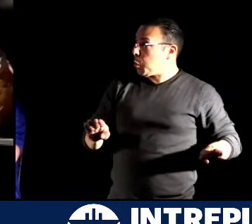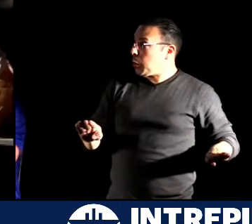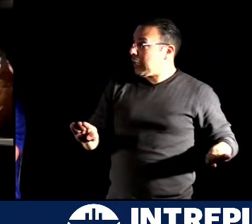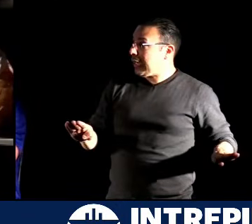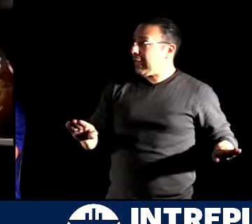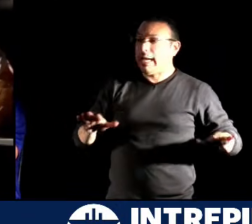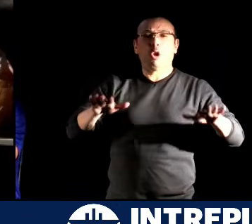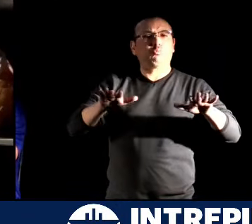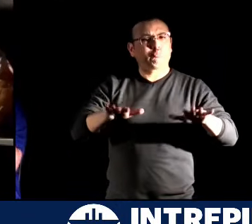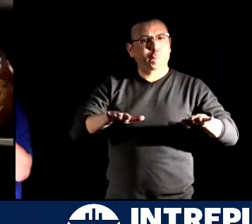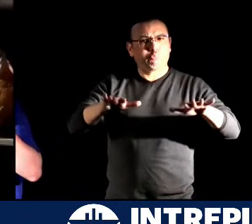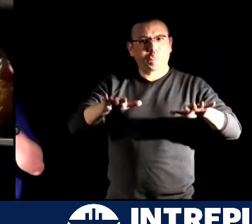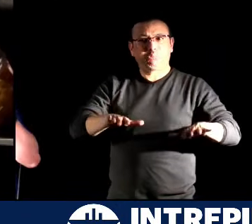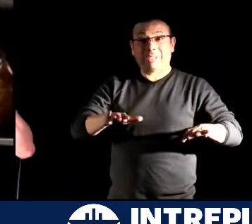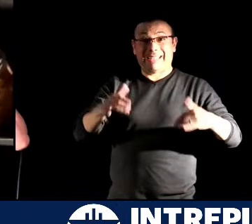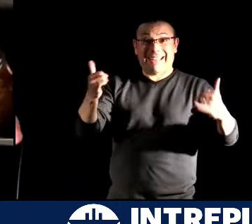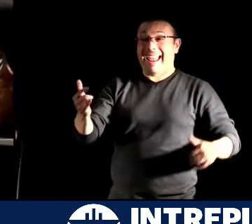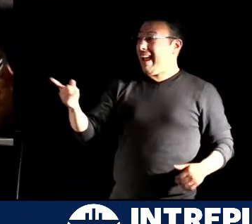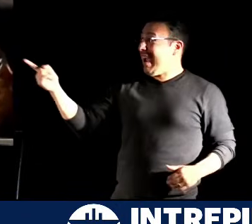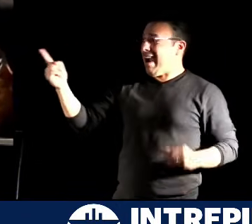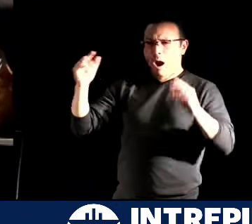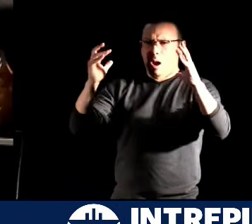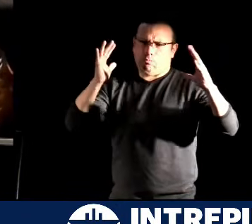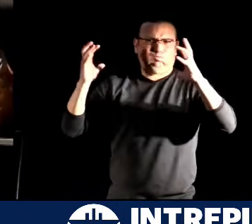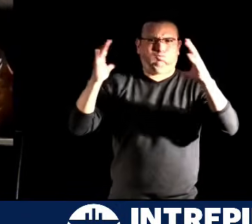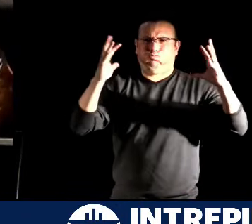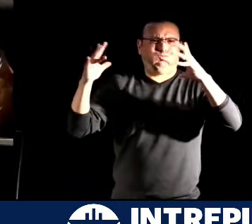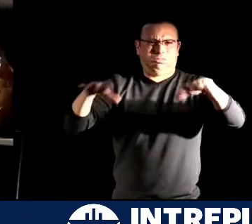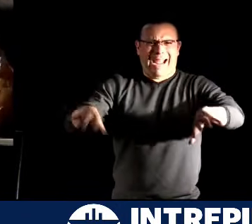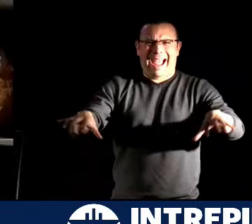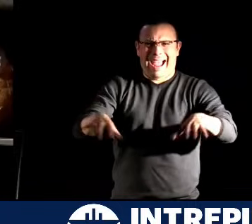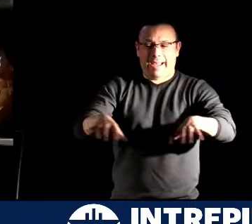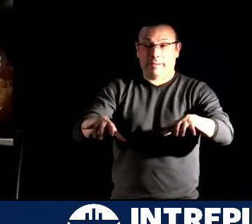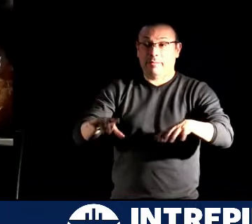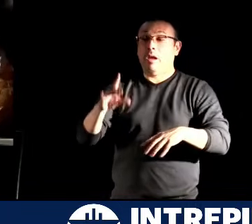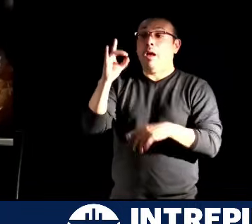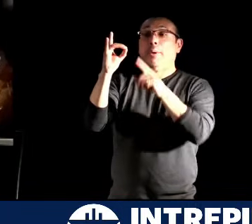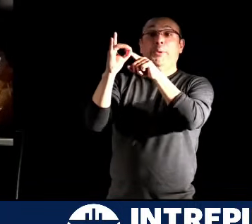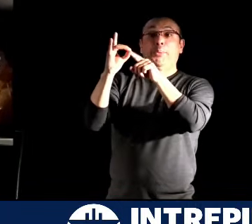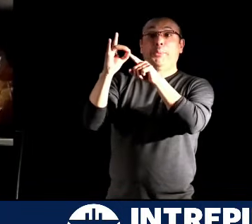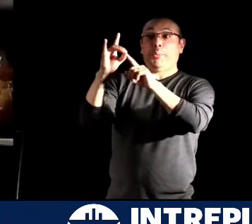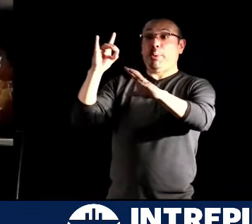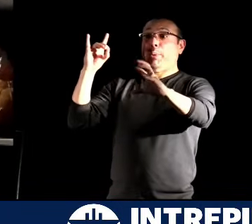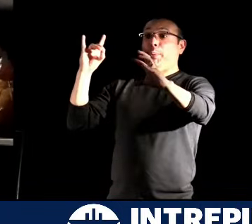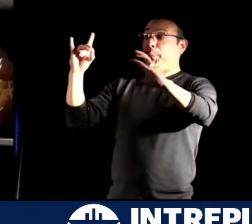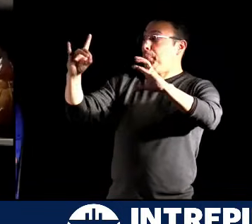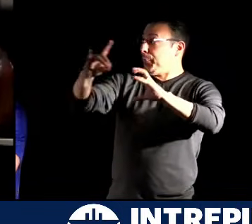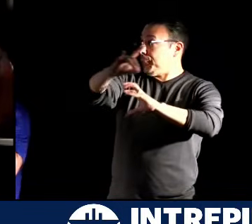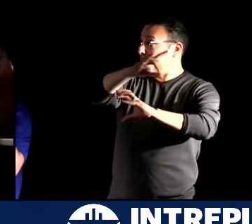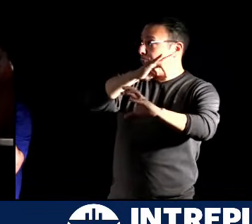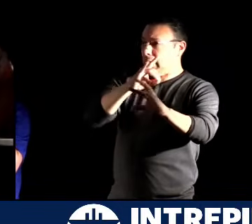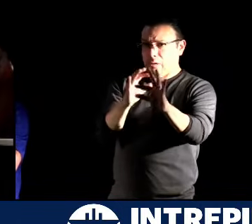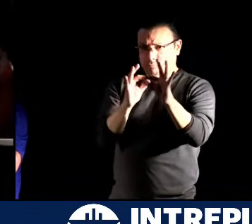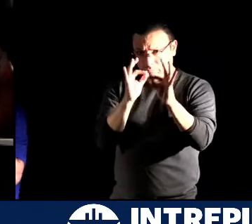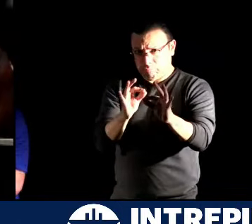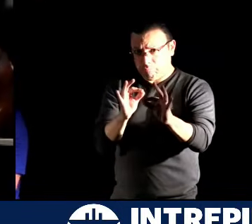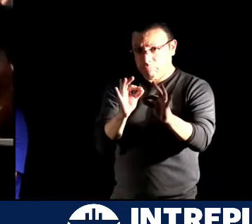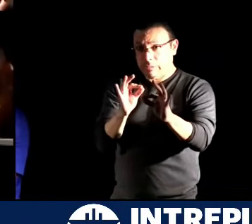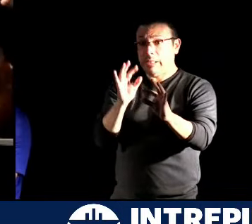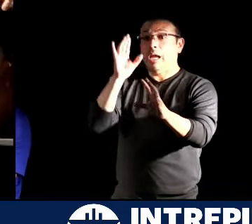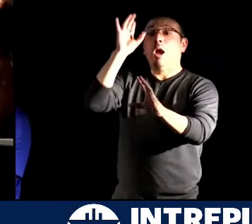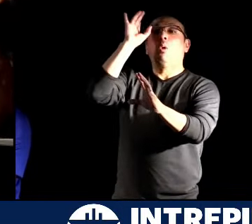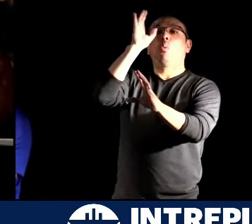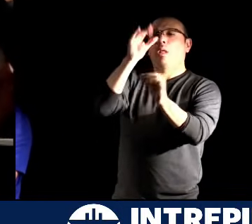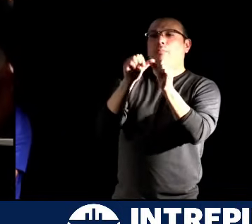maximum. The nice thing about Parker Solar Probe is it's so healthy that now we are going to cover the rest of the solar